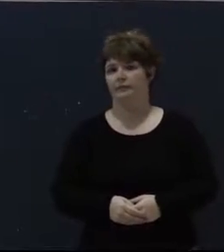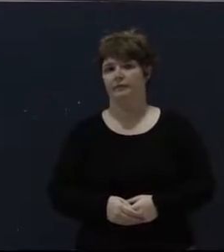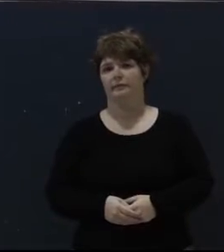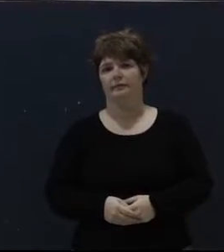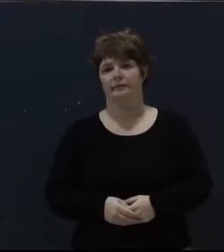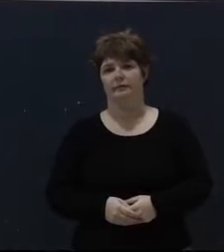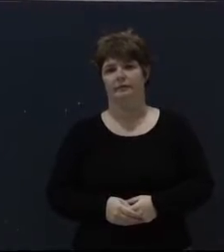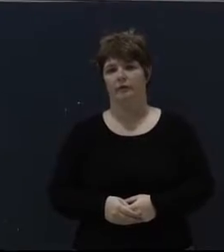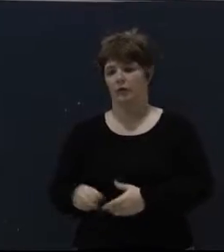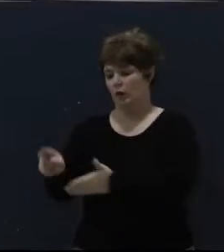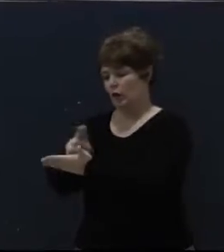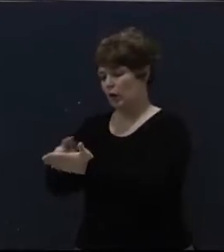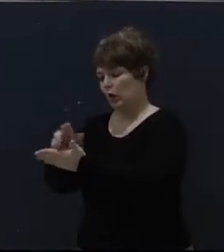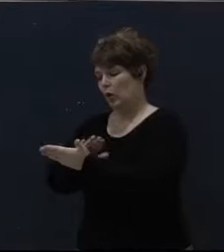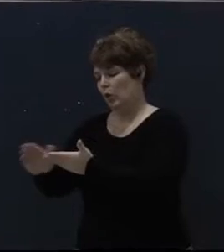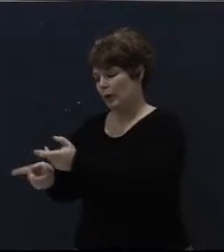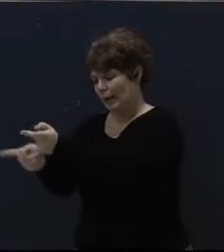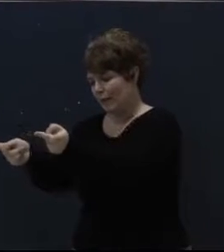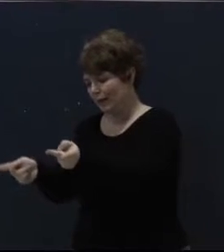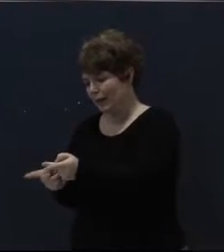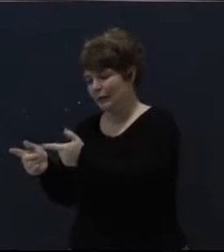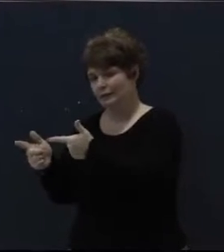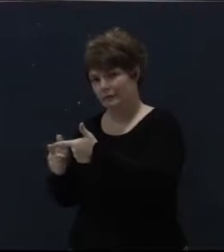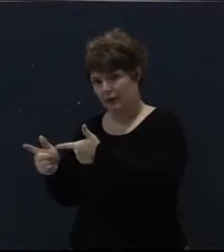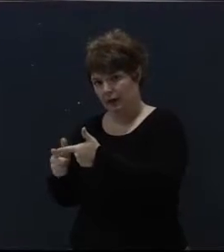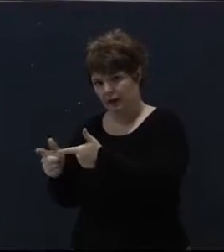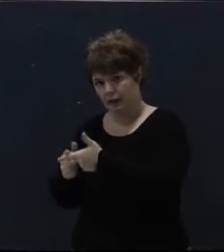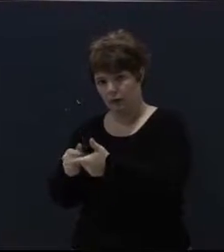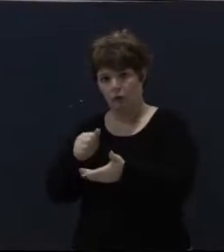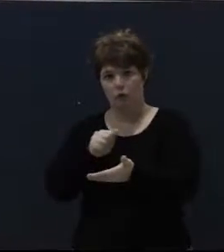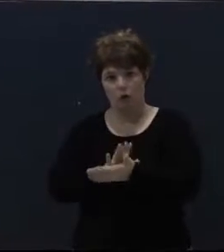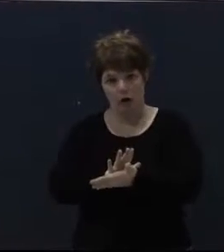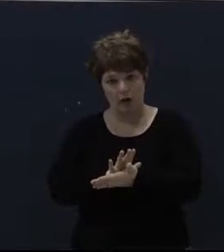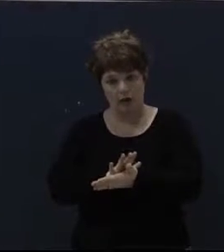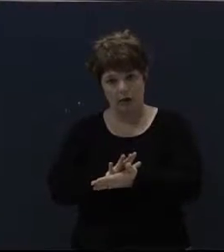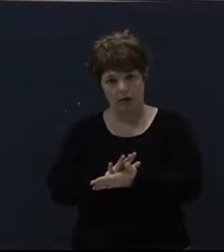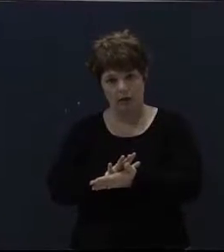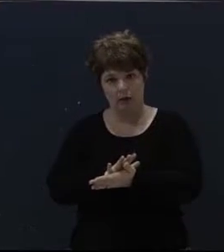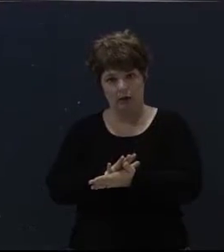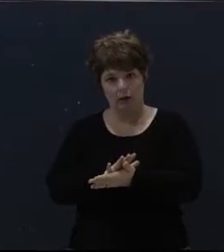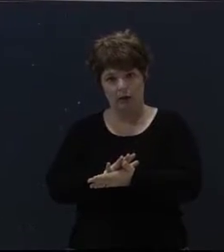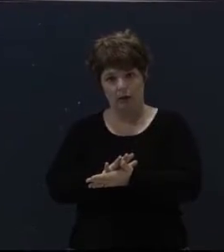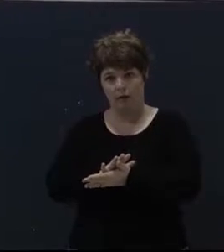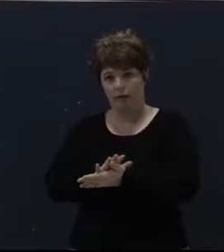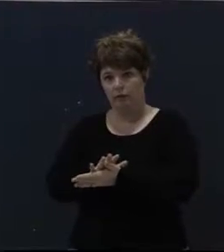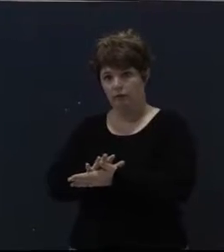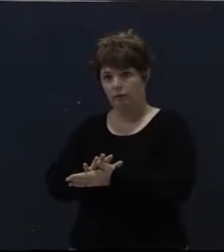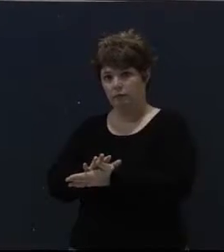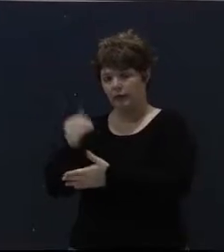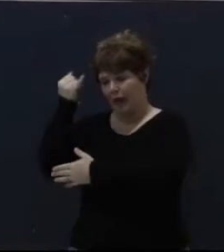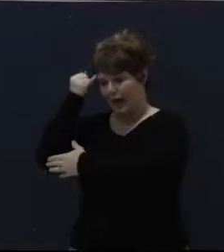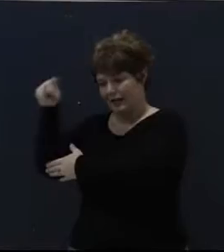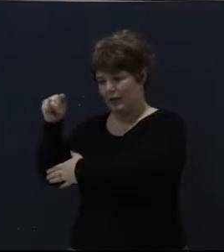Then the holy place. Write this down. It's a type of the local church.